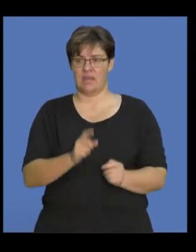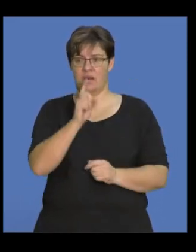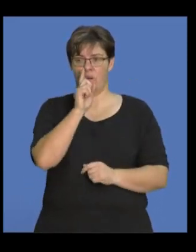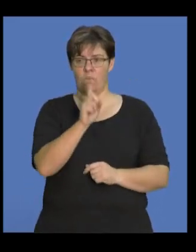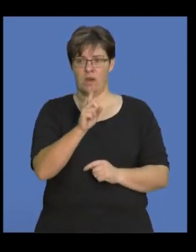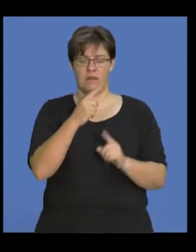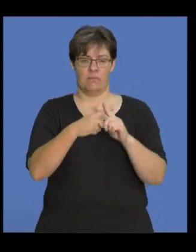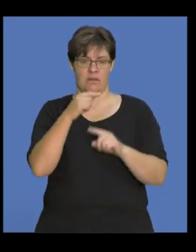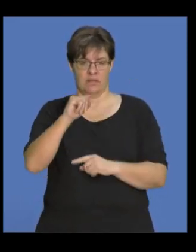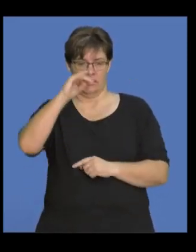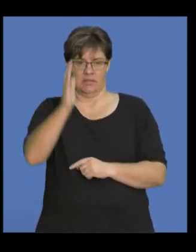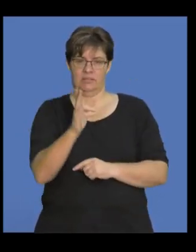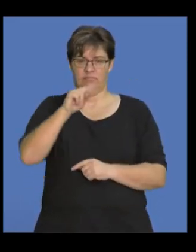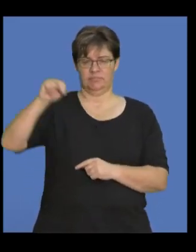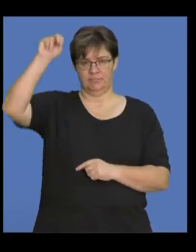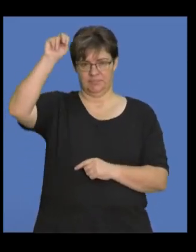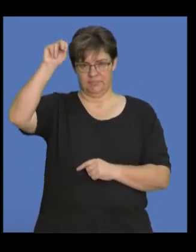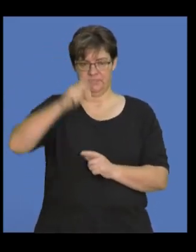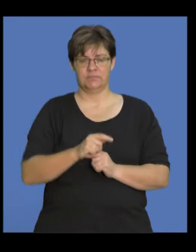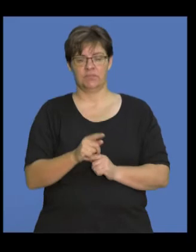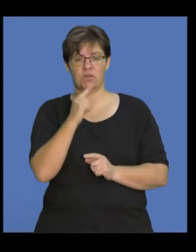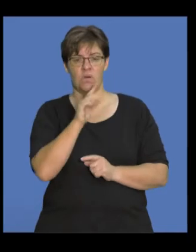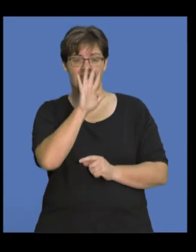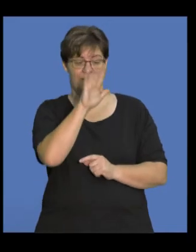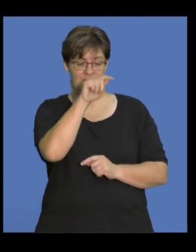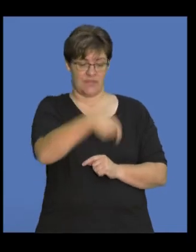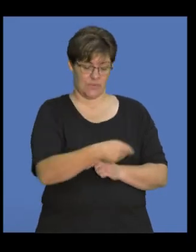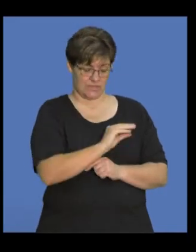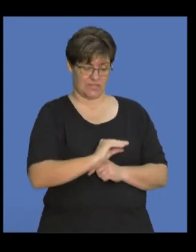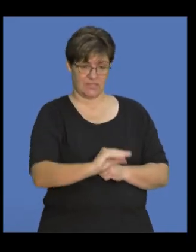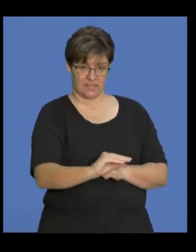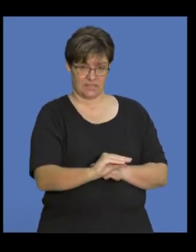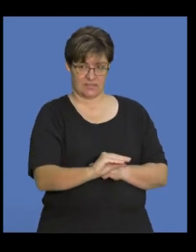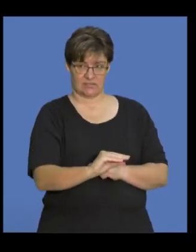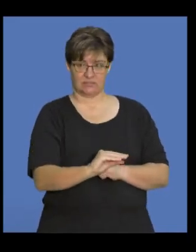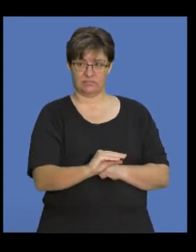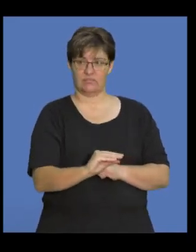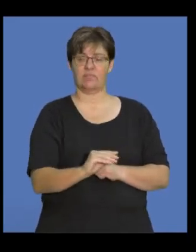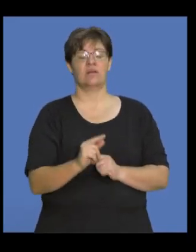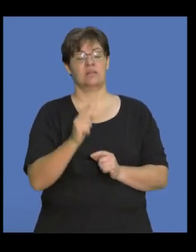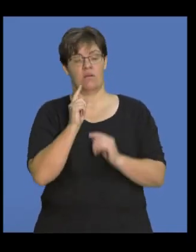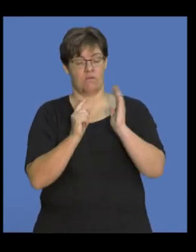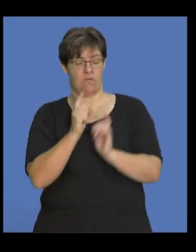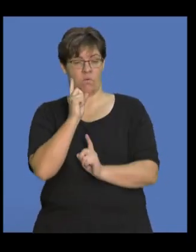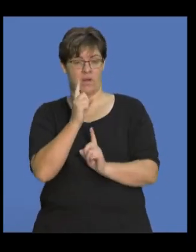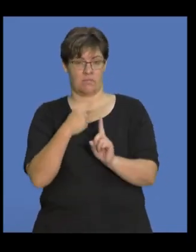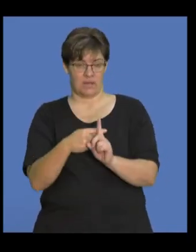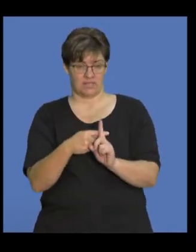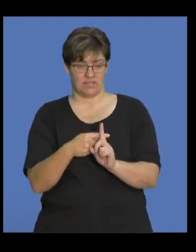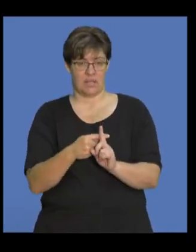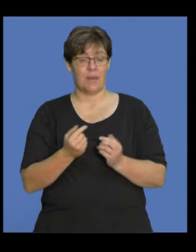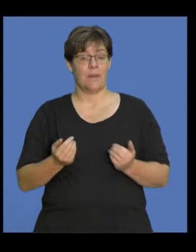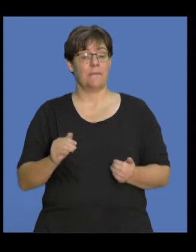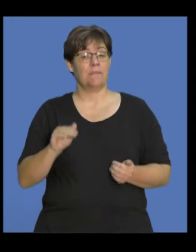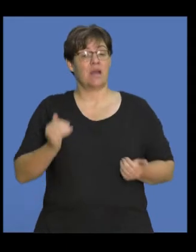the exponent of n. Sergio invested 5,000 into 1 plus, and the bank